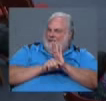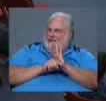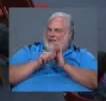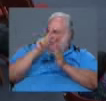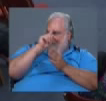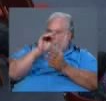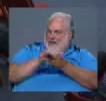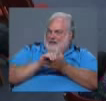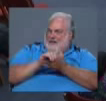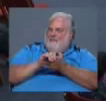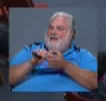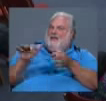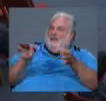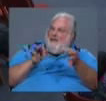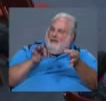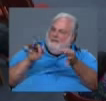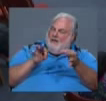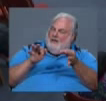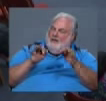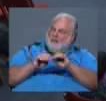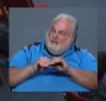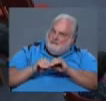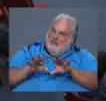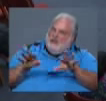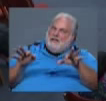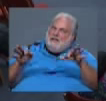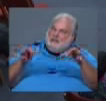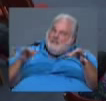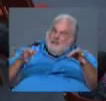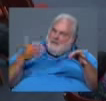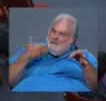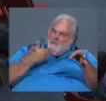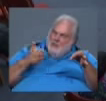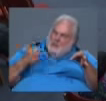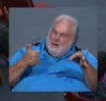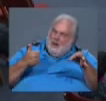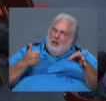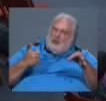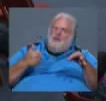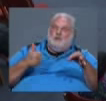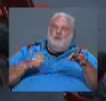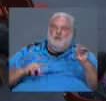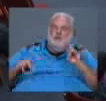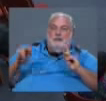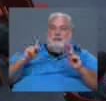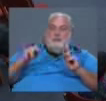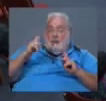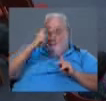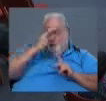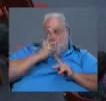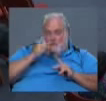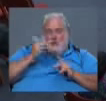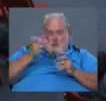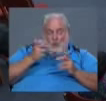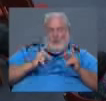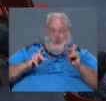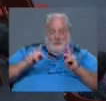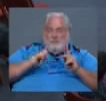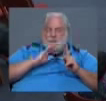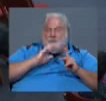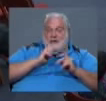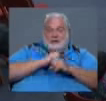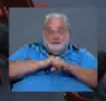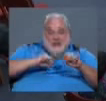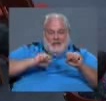had, and now we can go explain it better as well to people, because I definitely want the employees to be safe. I want